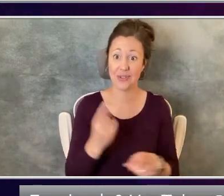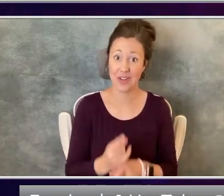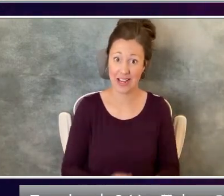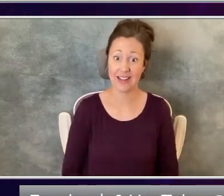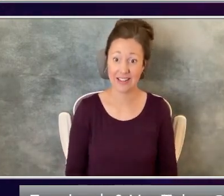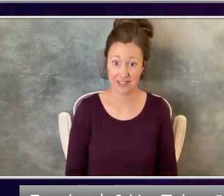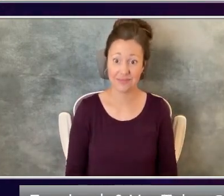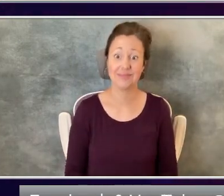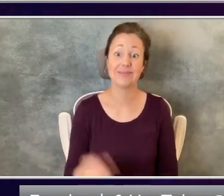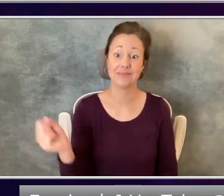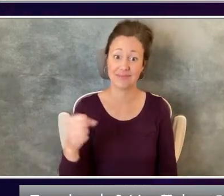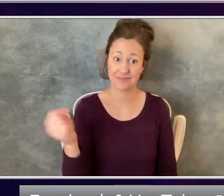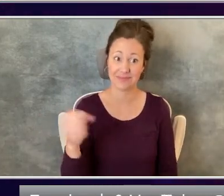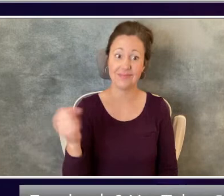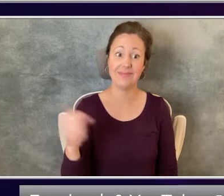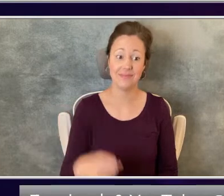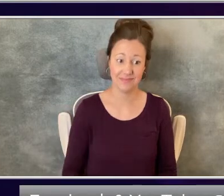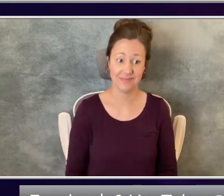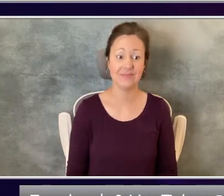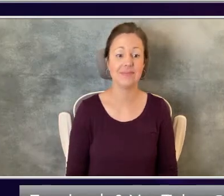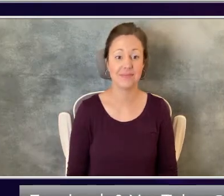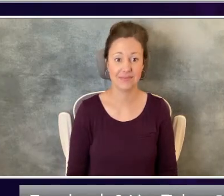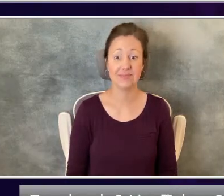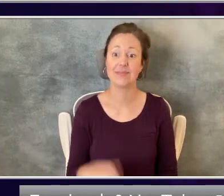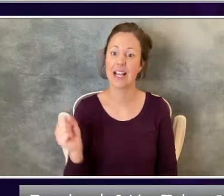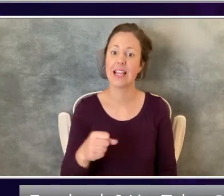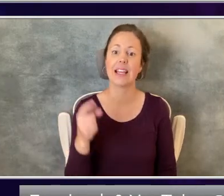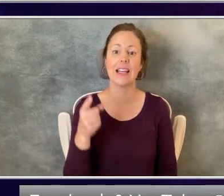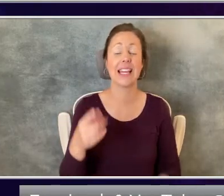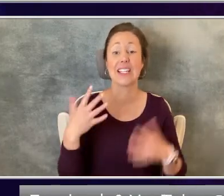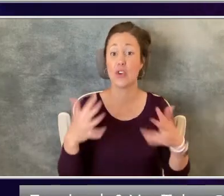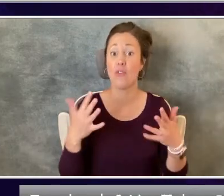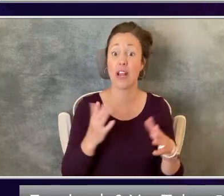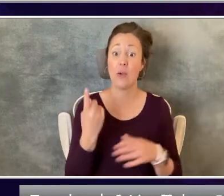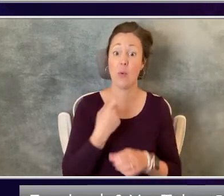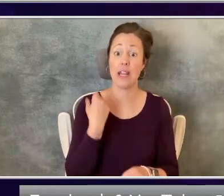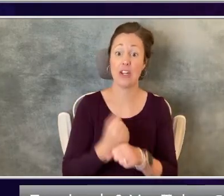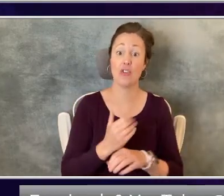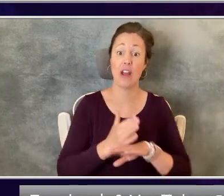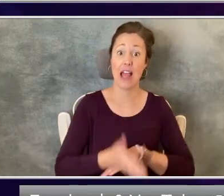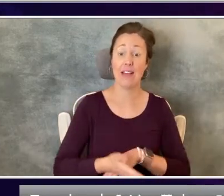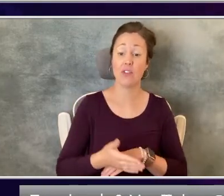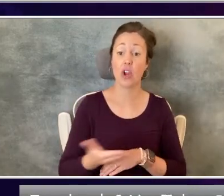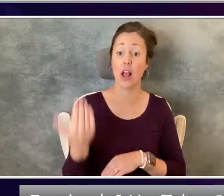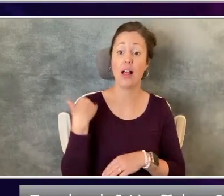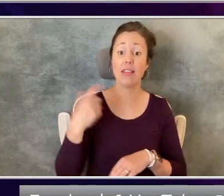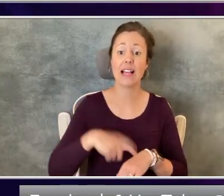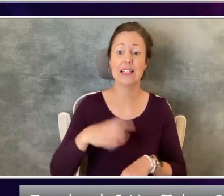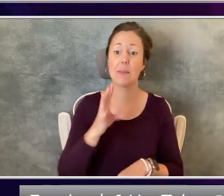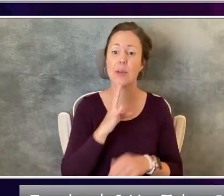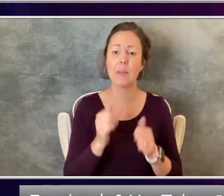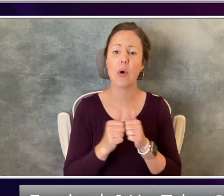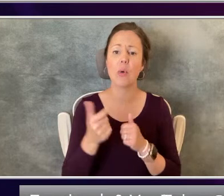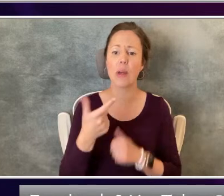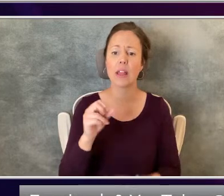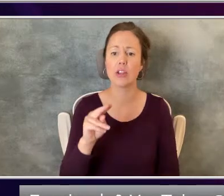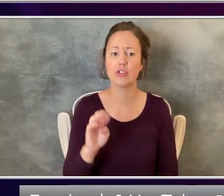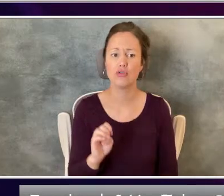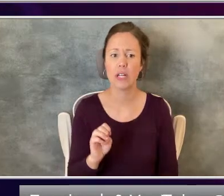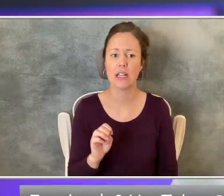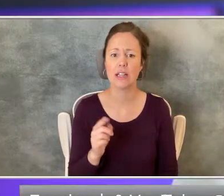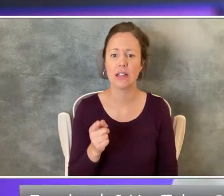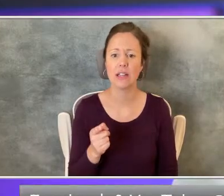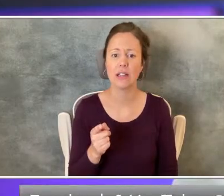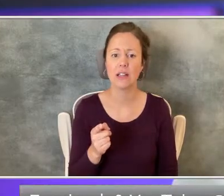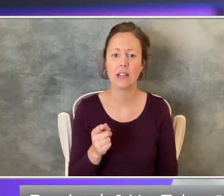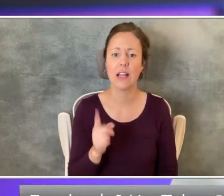because true. of all the care and the science. I mean, he's already a year out. Right. Last time I spoke to Gene, I think a few months ago, he was at a